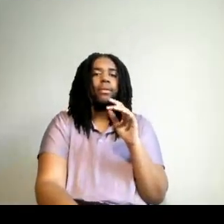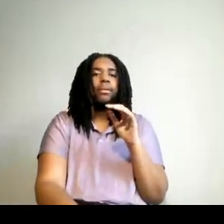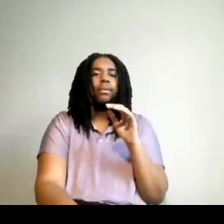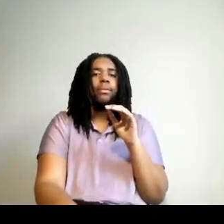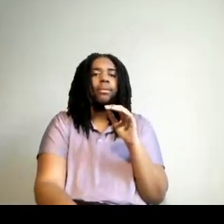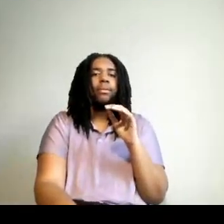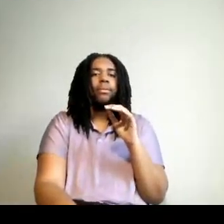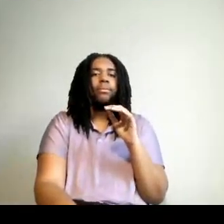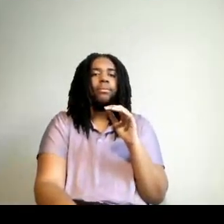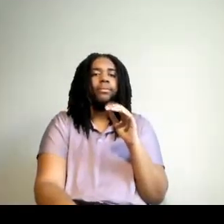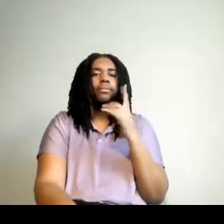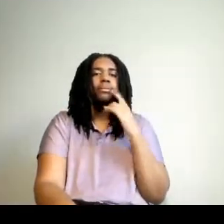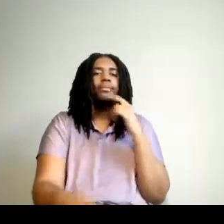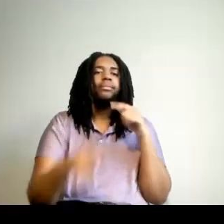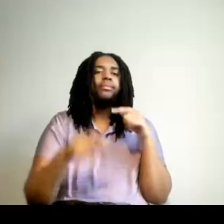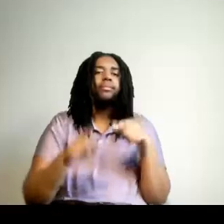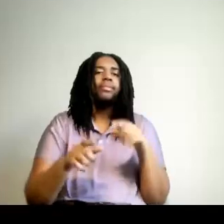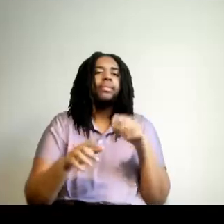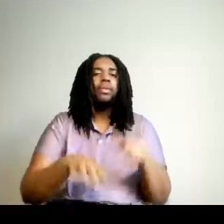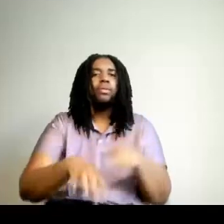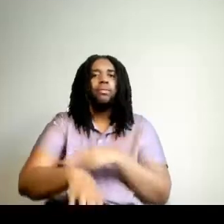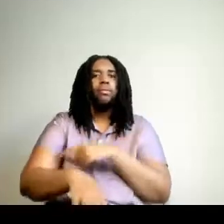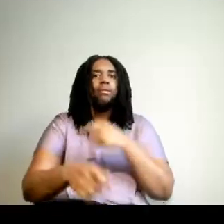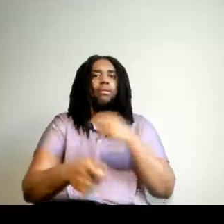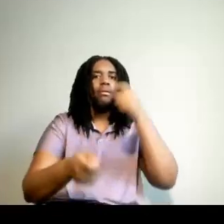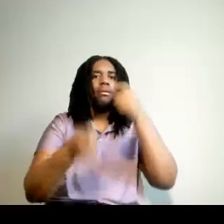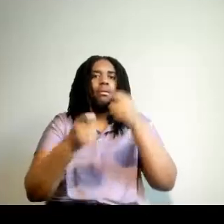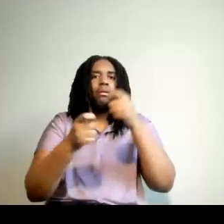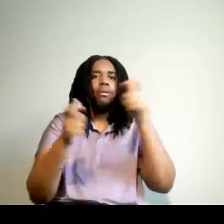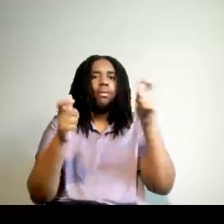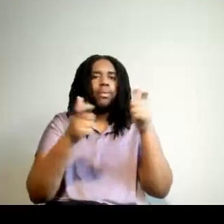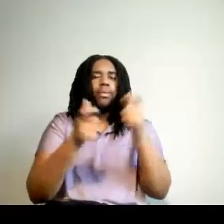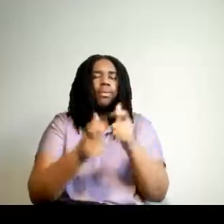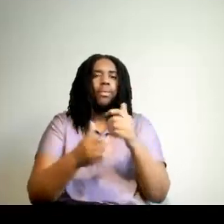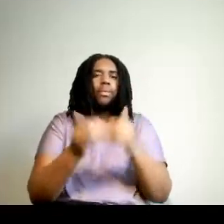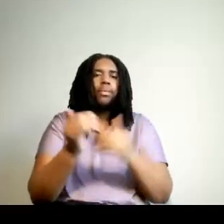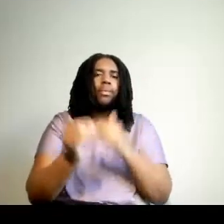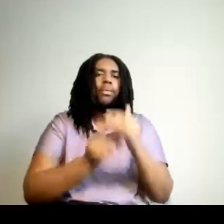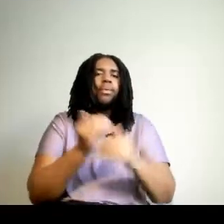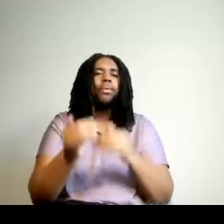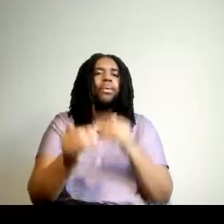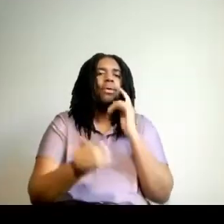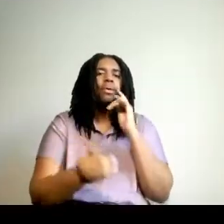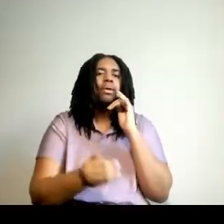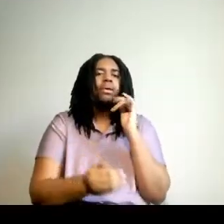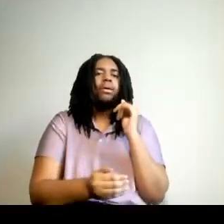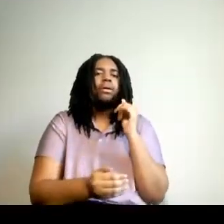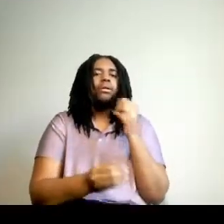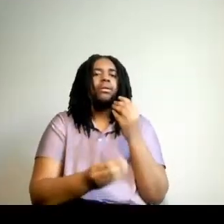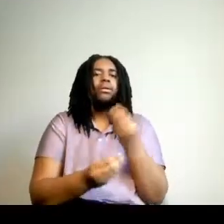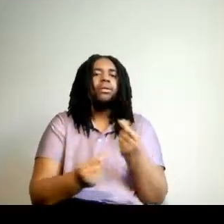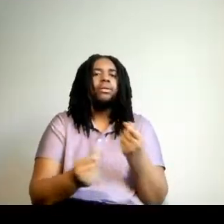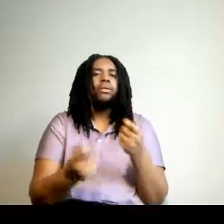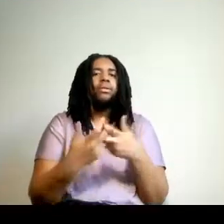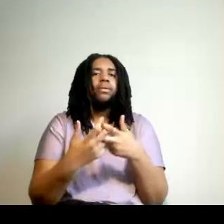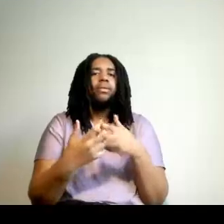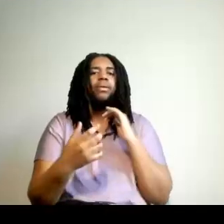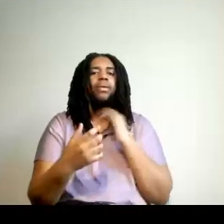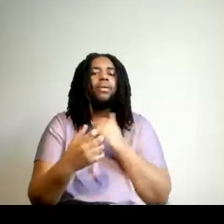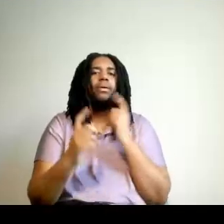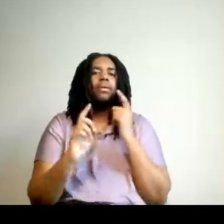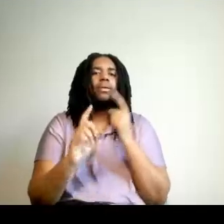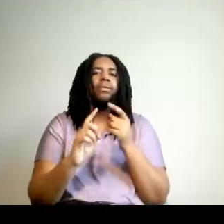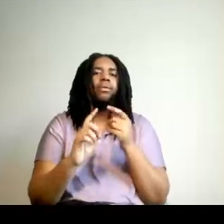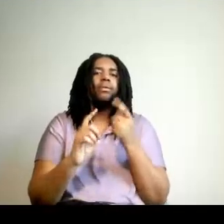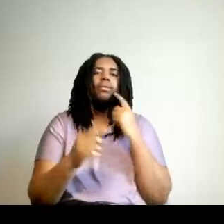long refinement process, looking at how well these solutions fit with our goals for the project and our values,